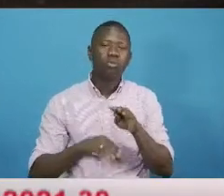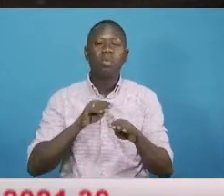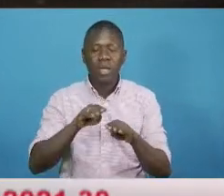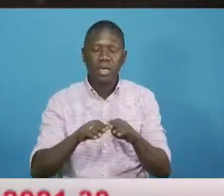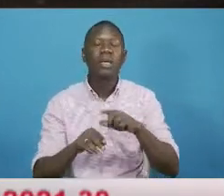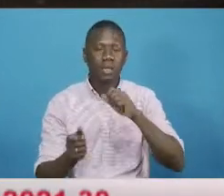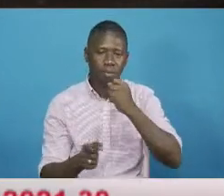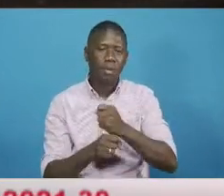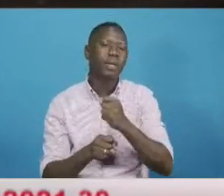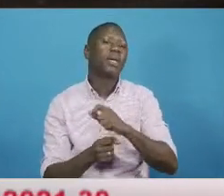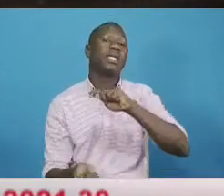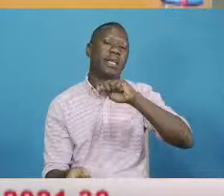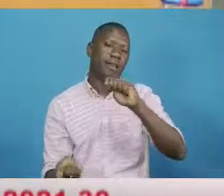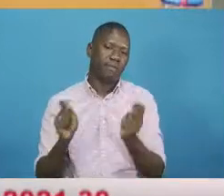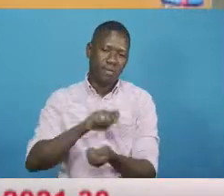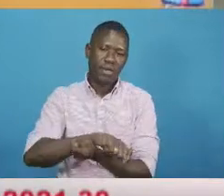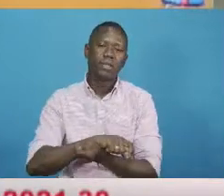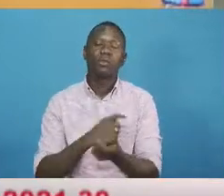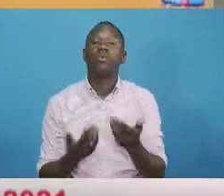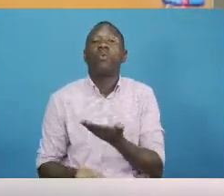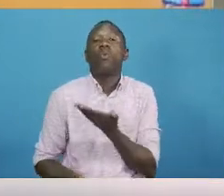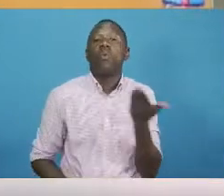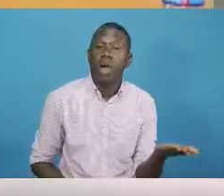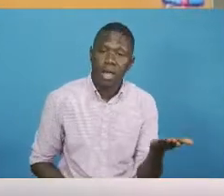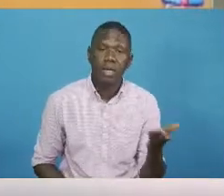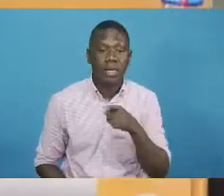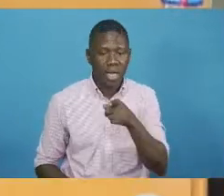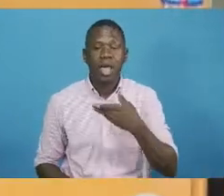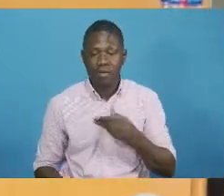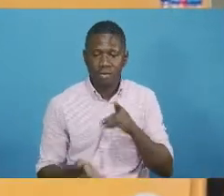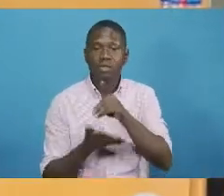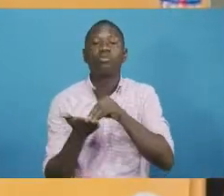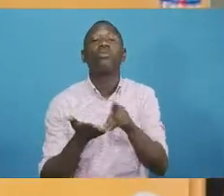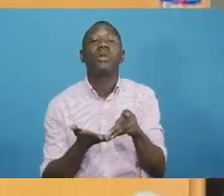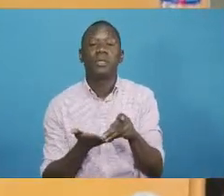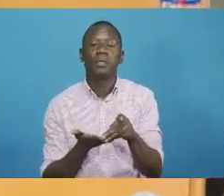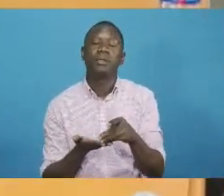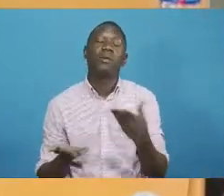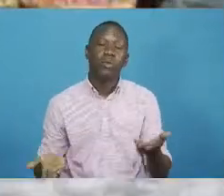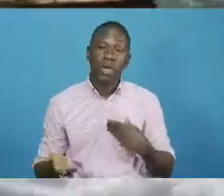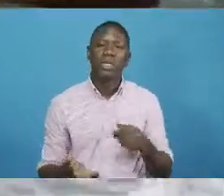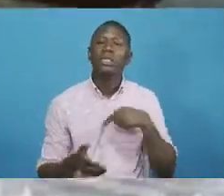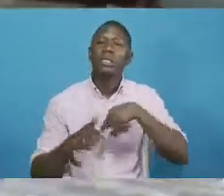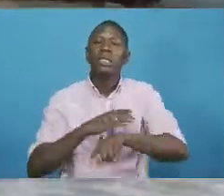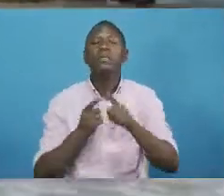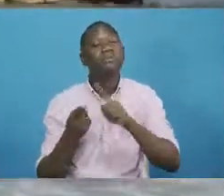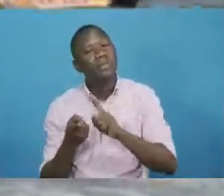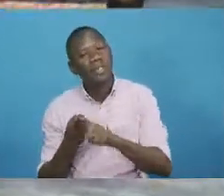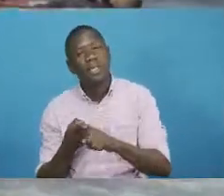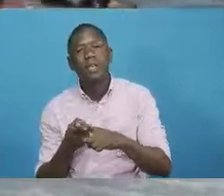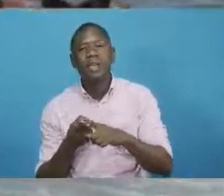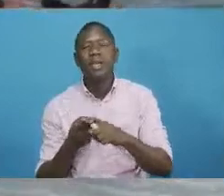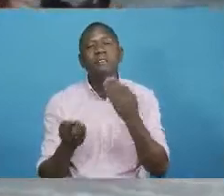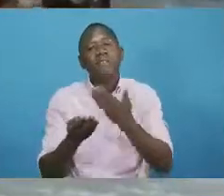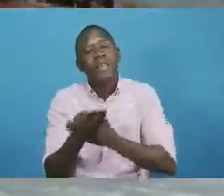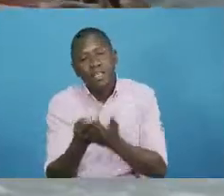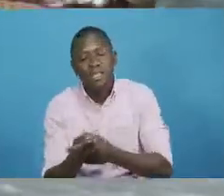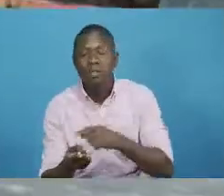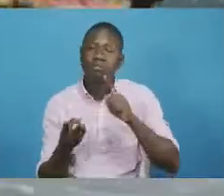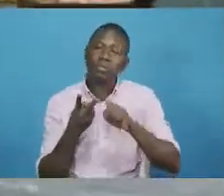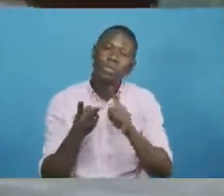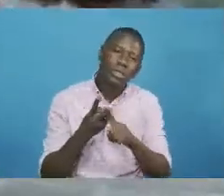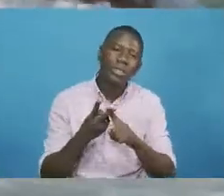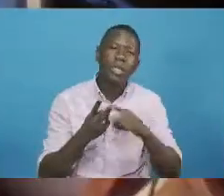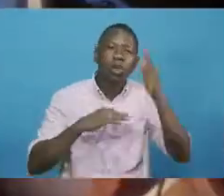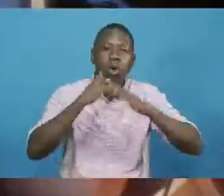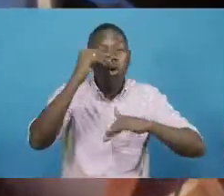a difference. And that's why we have this policy. Whether it is in fisheries, whether it is in construction,